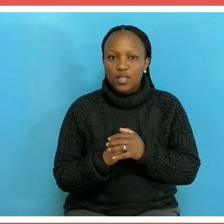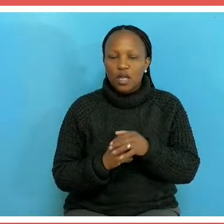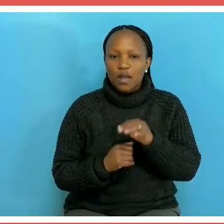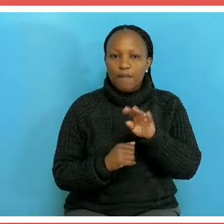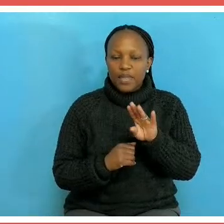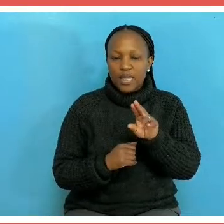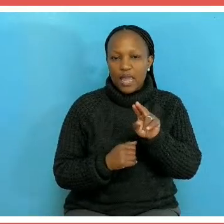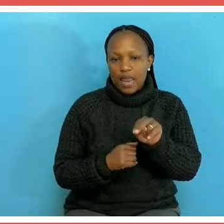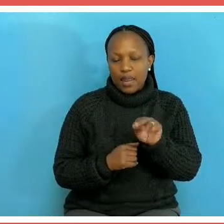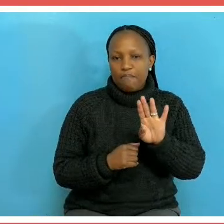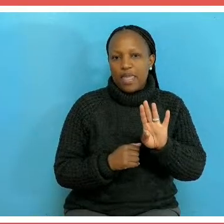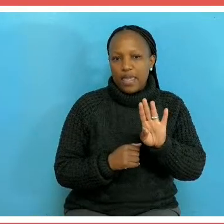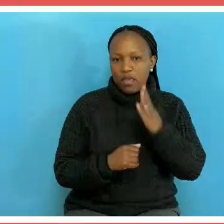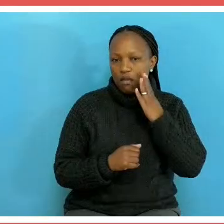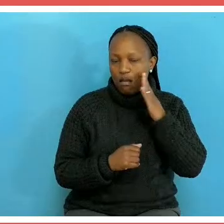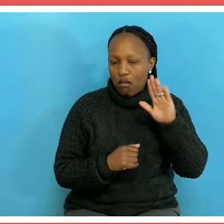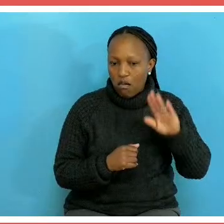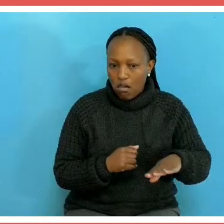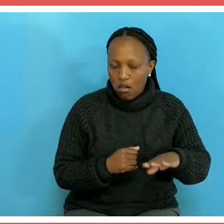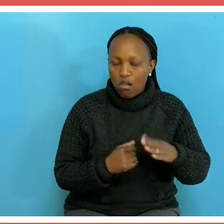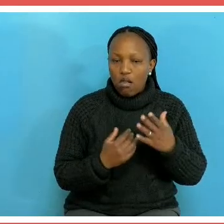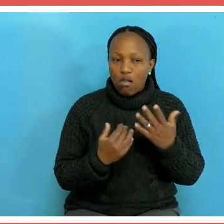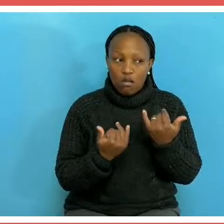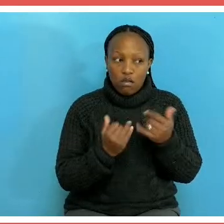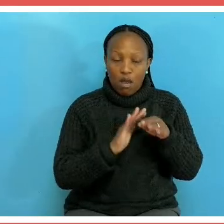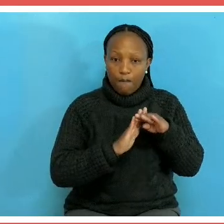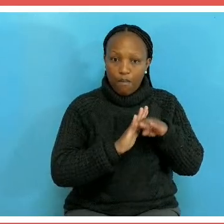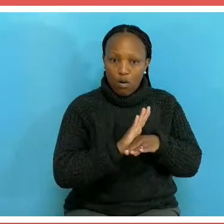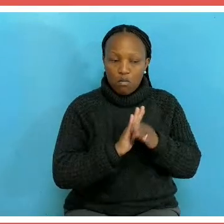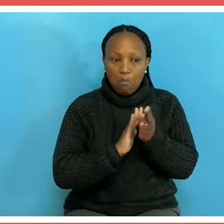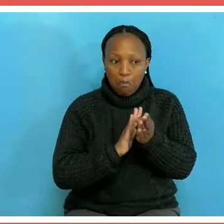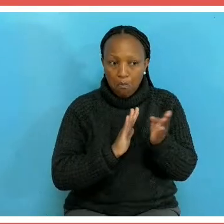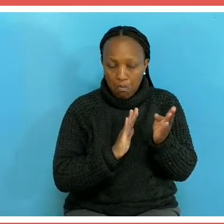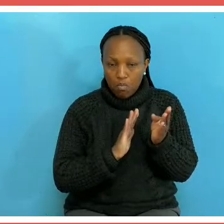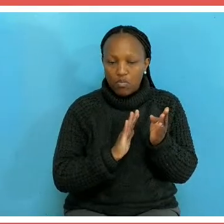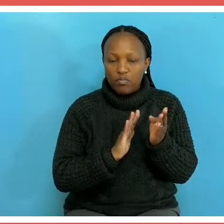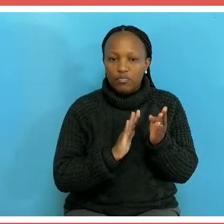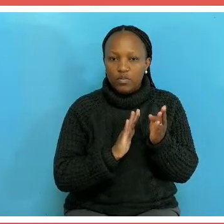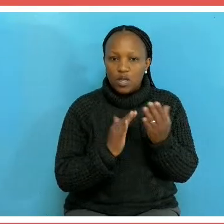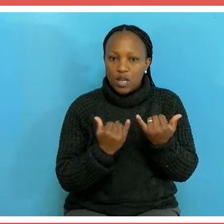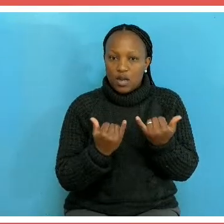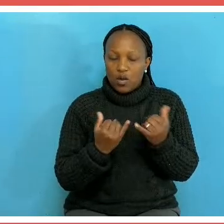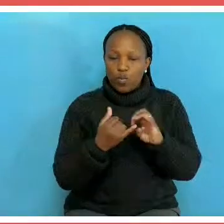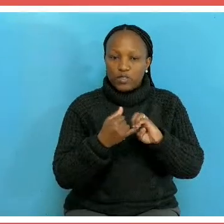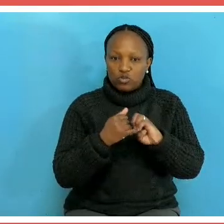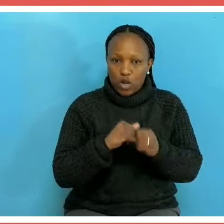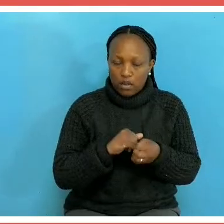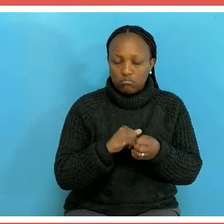B&Bs. We have a program where we are currently trying to